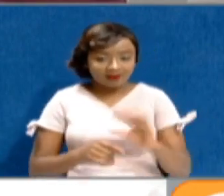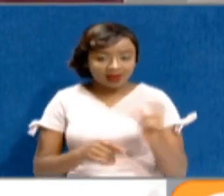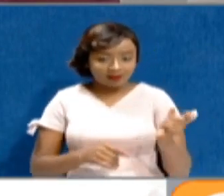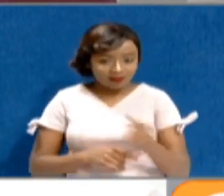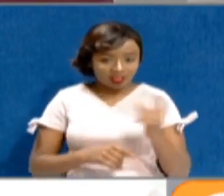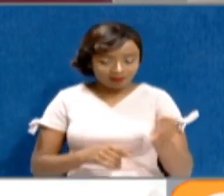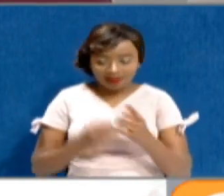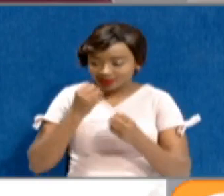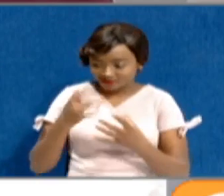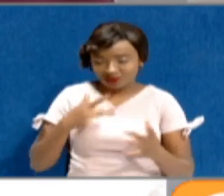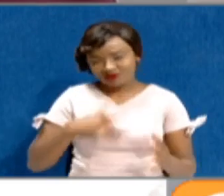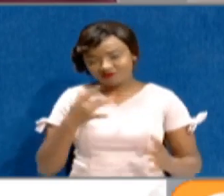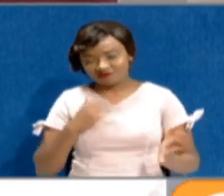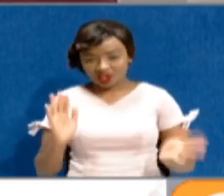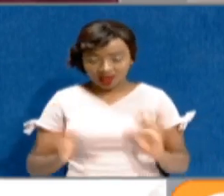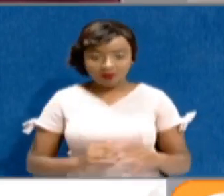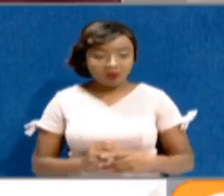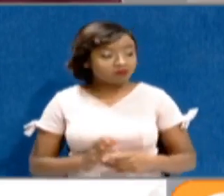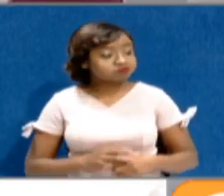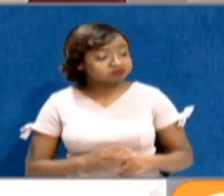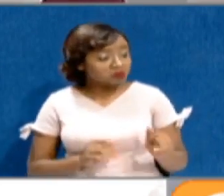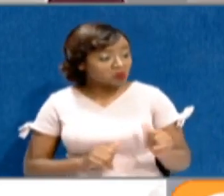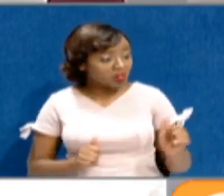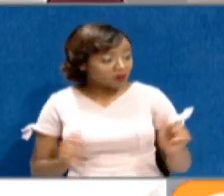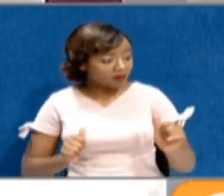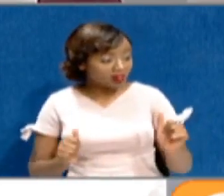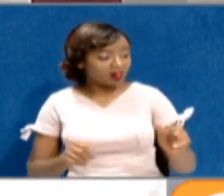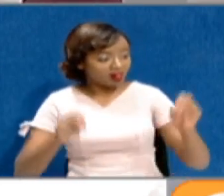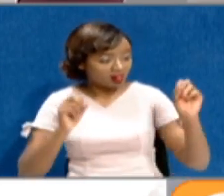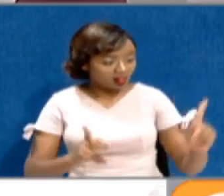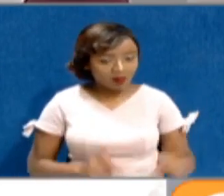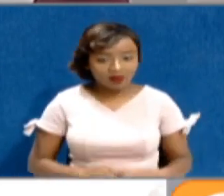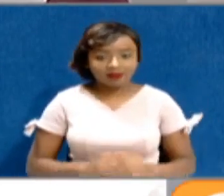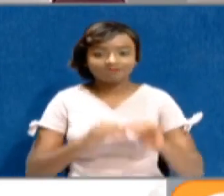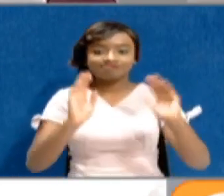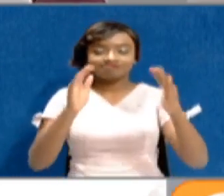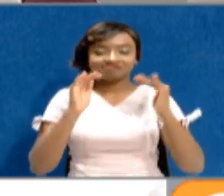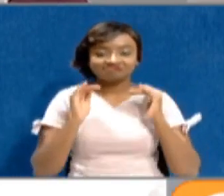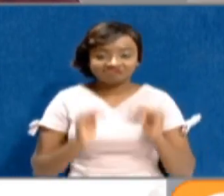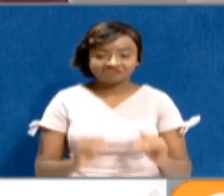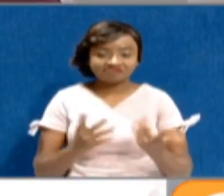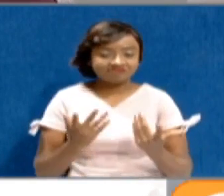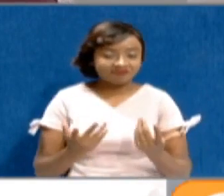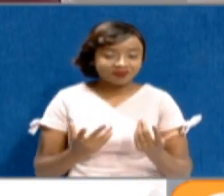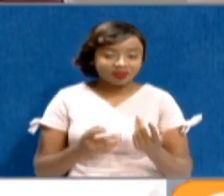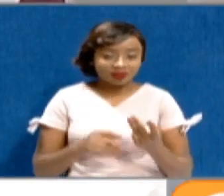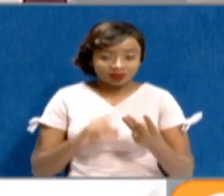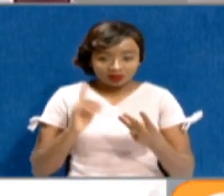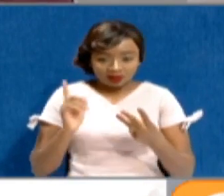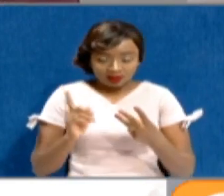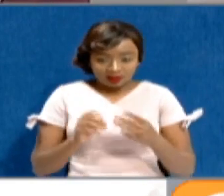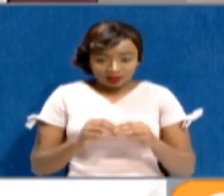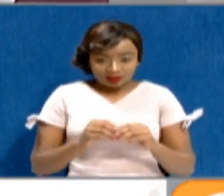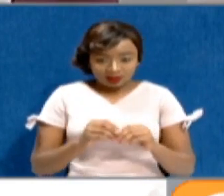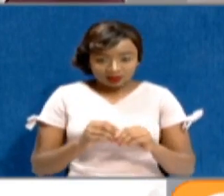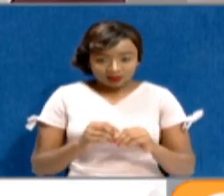so at this point you say, okay, the drug is safe, right? So then from phase 1, you will now move to phase 2.